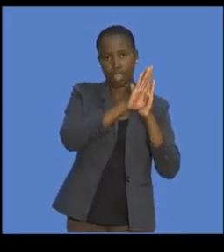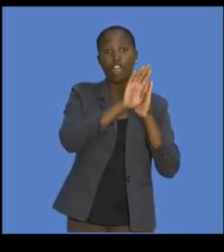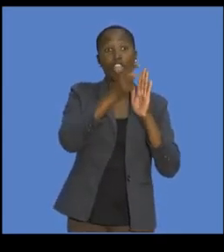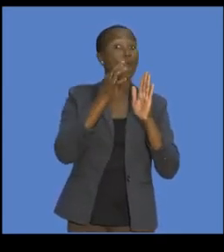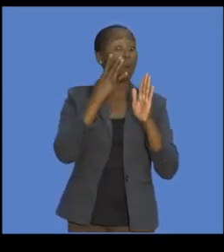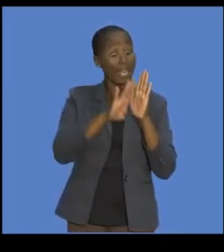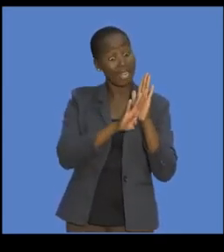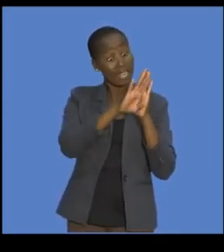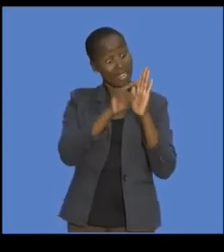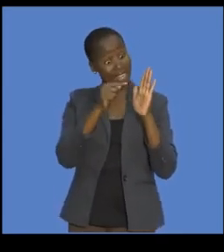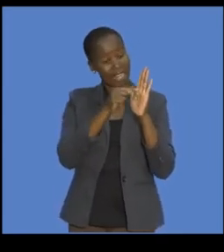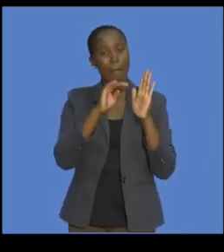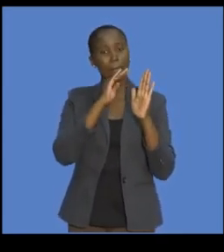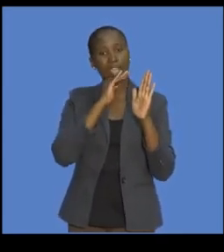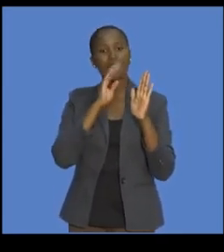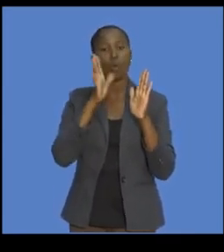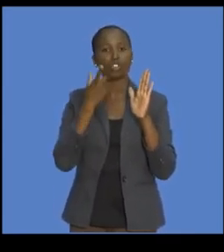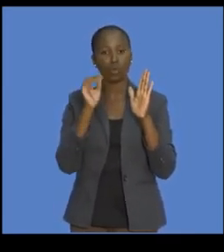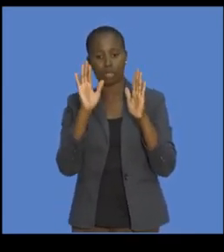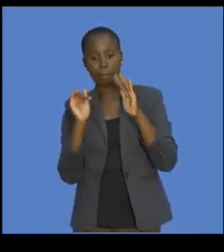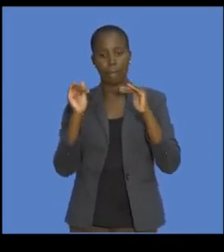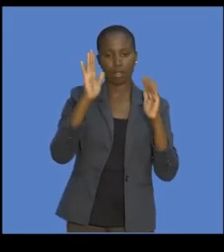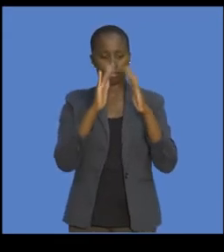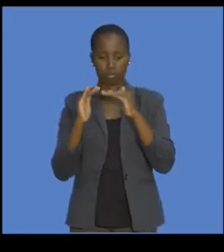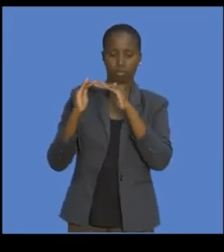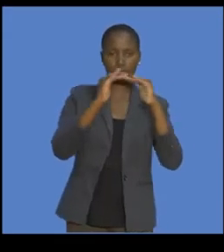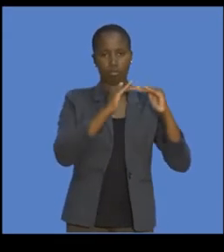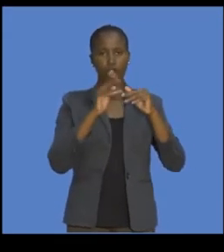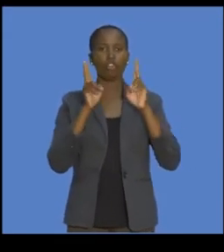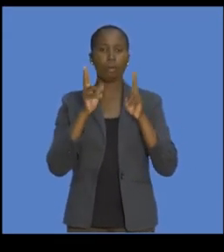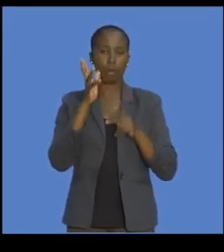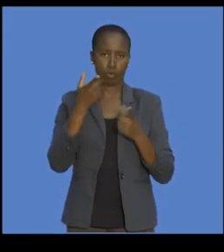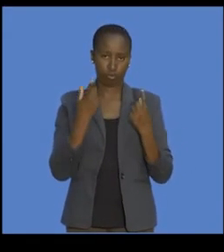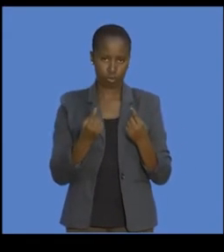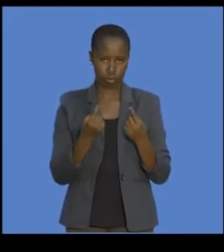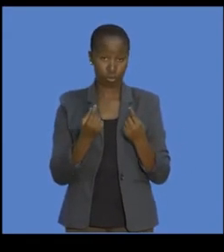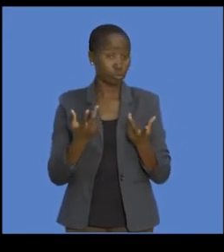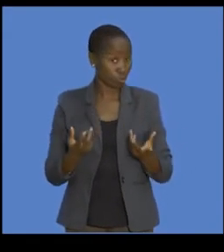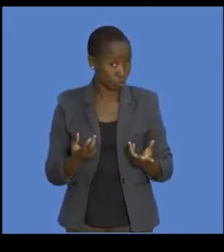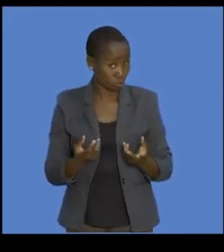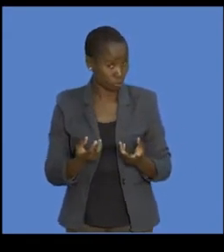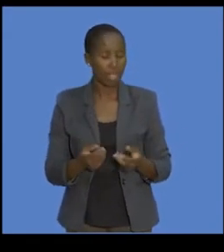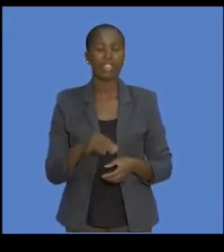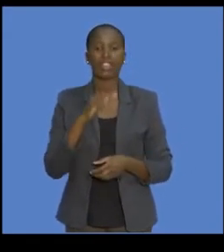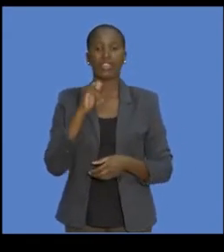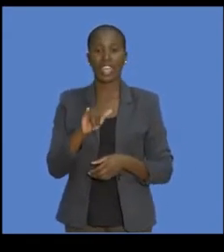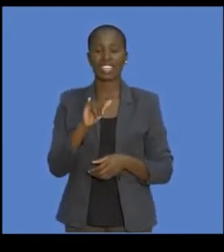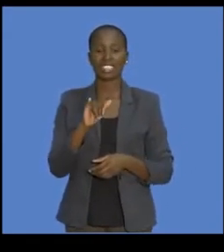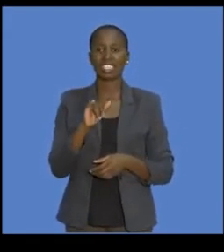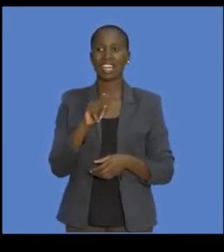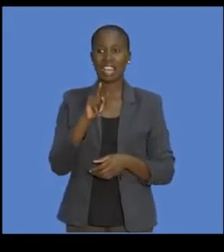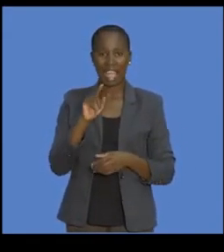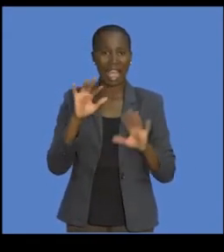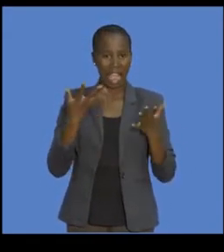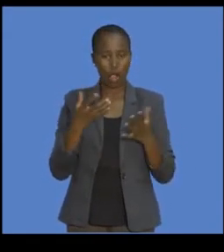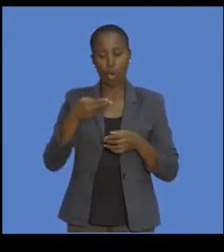thus maintaining the balance which we refer to as homeostasis. So guys, that's essentially how